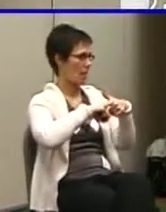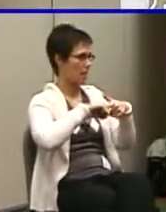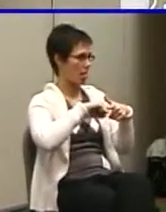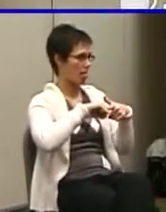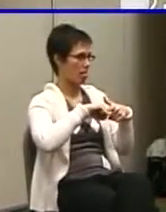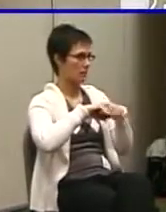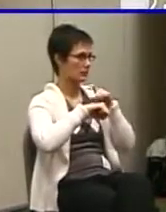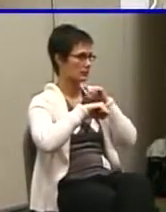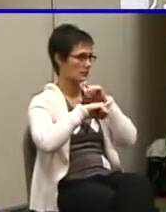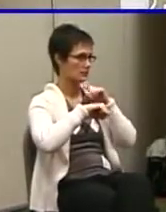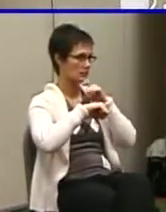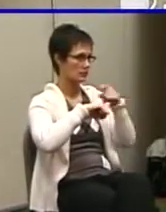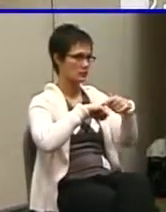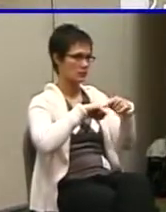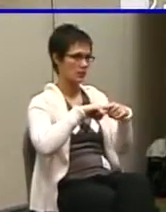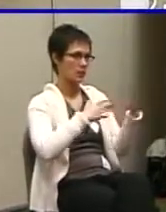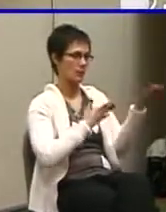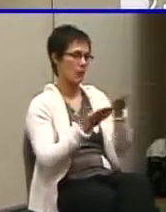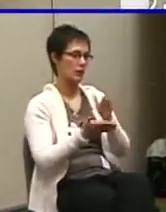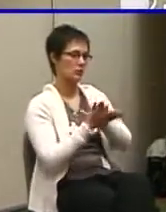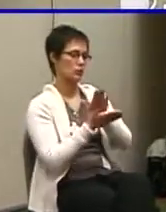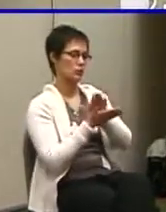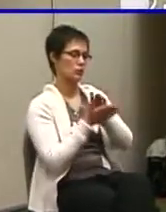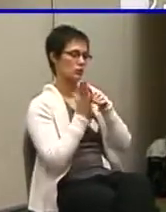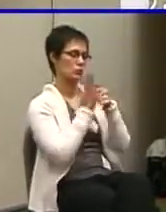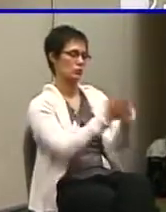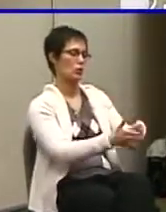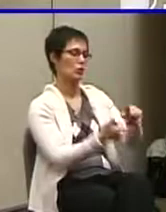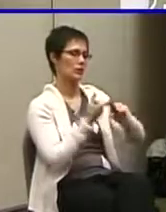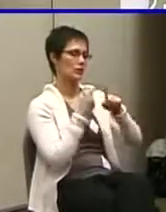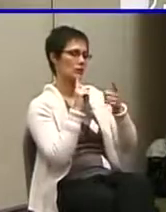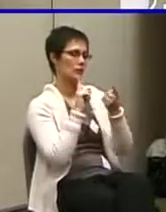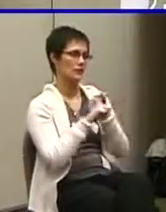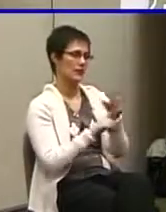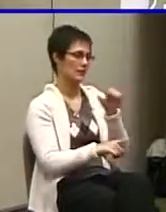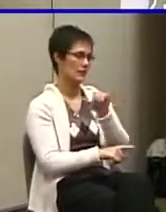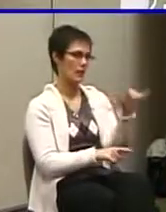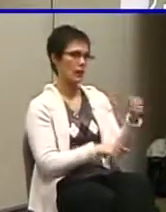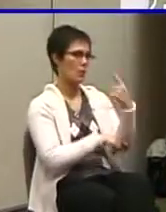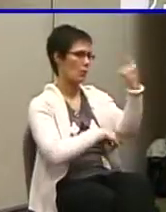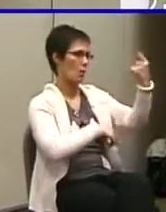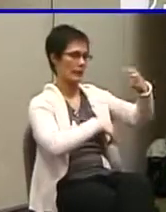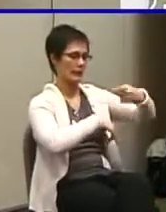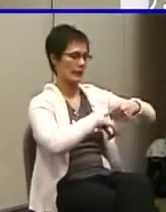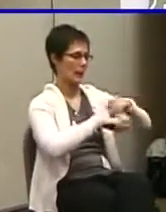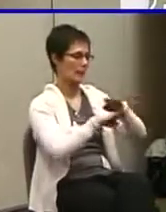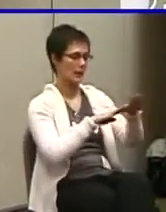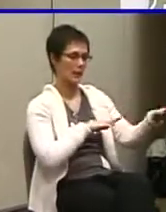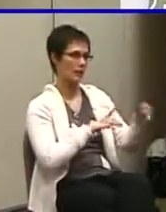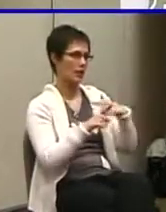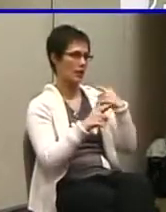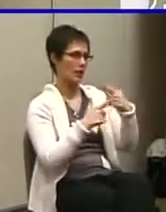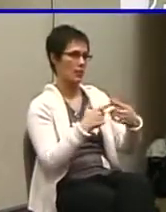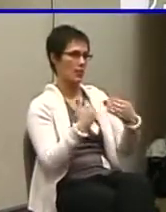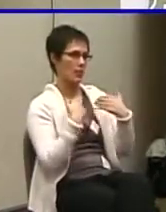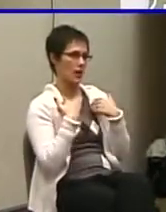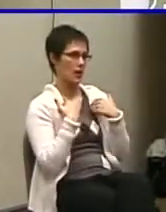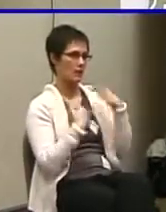it to school to show his friends. You know, it's like a one-time behavior, and then we're doing an